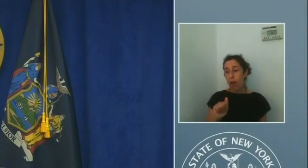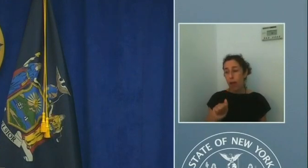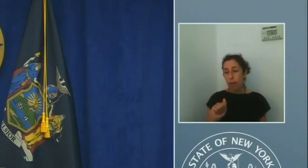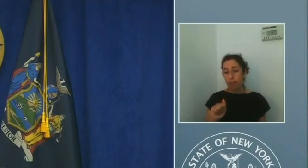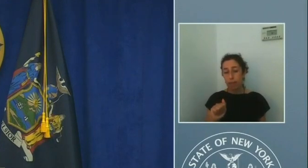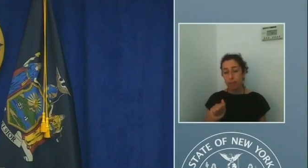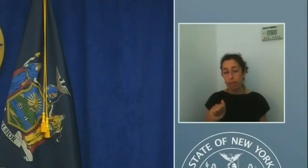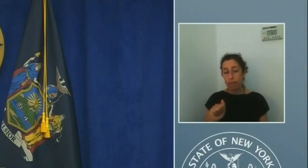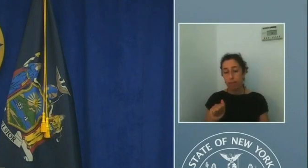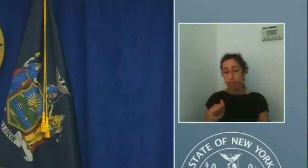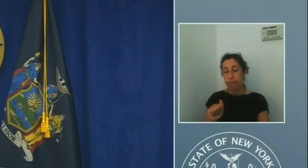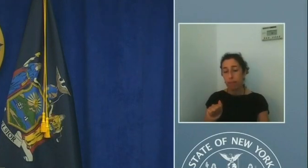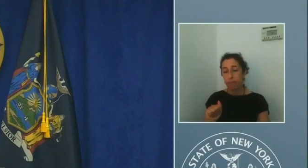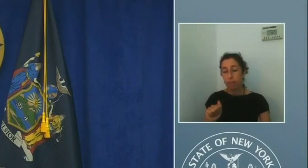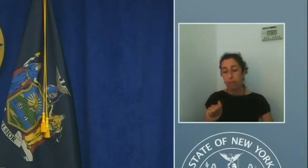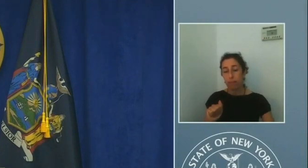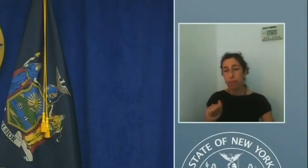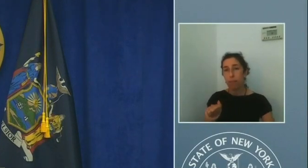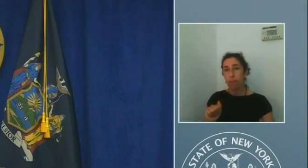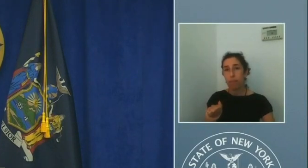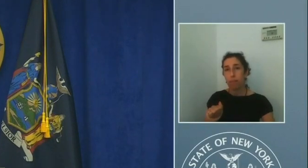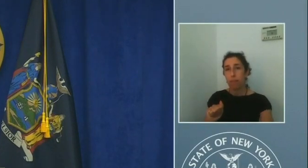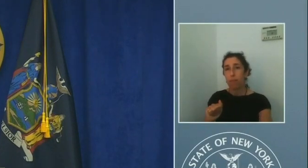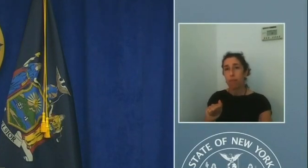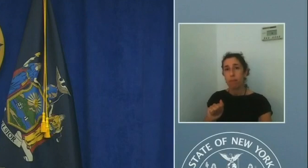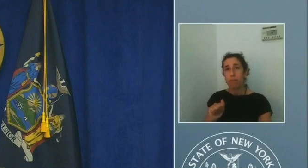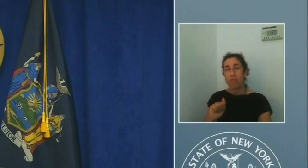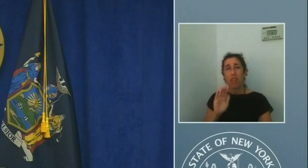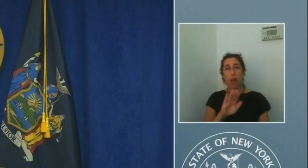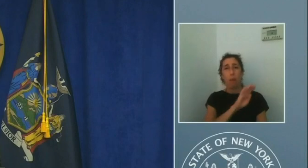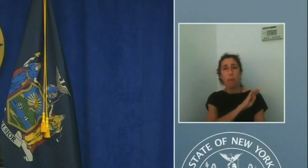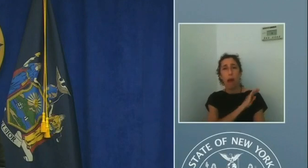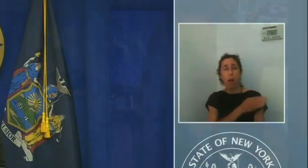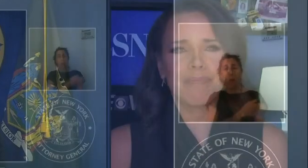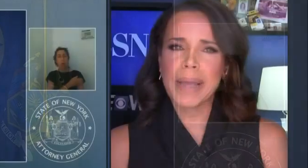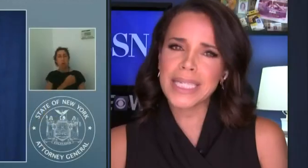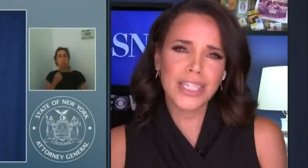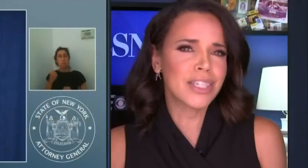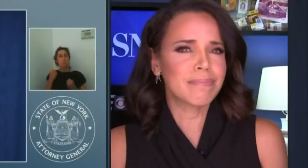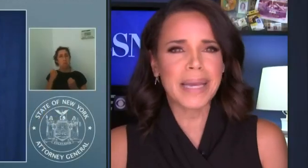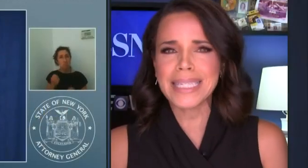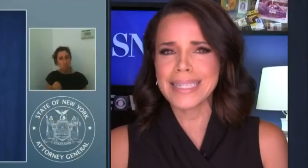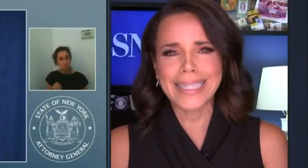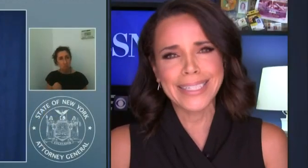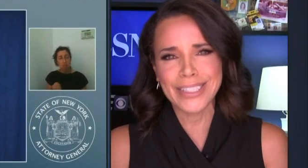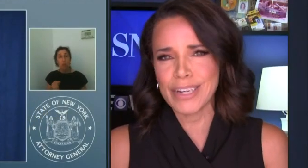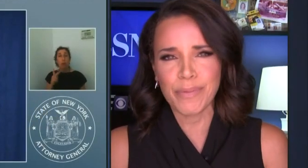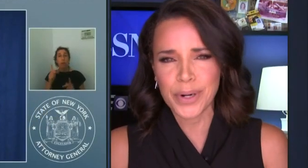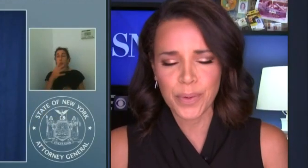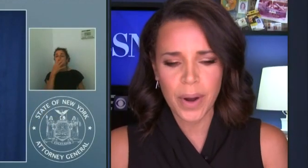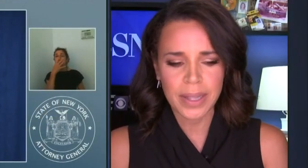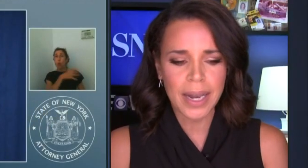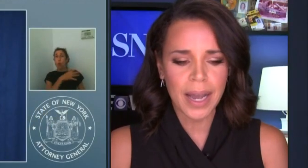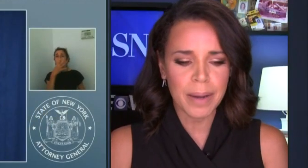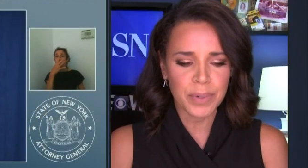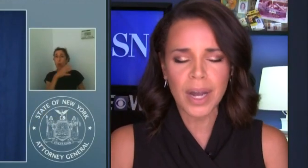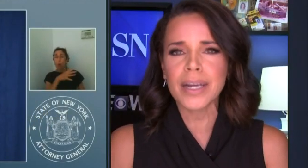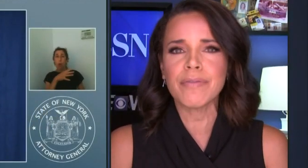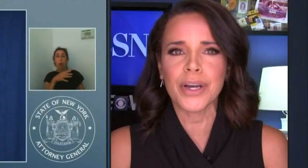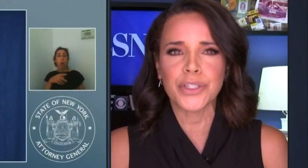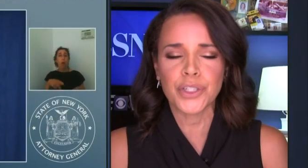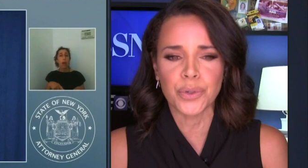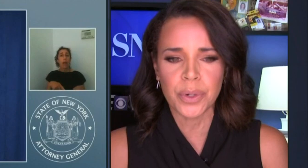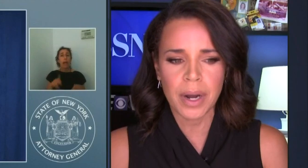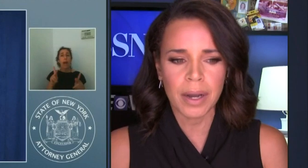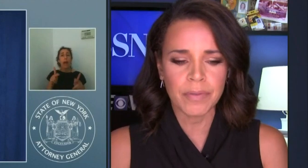minds. Mm-hmm. Now, explain something to me, and this might be sort of basic legal stuff 101 that I'm kind